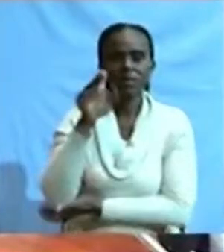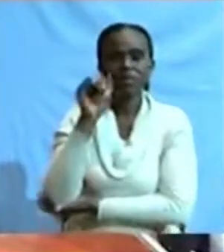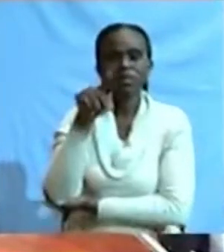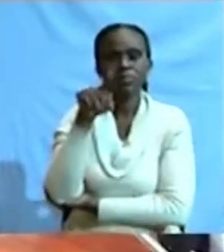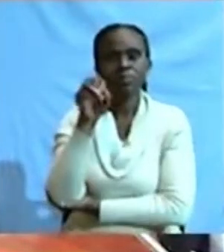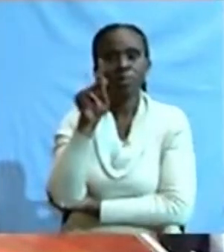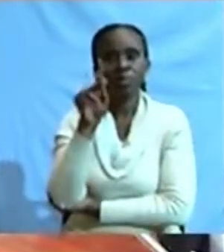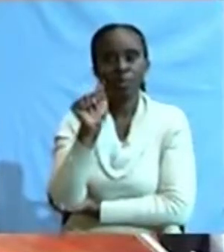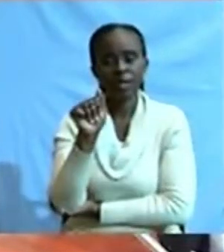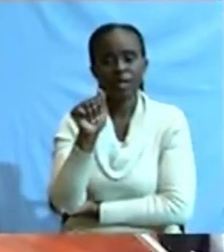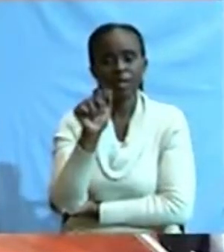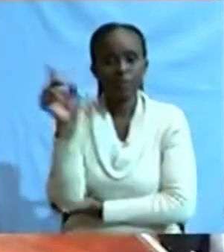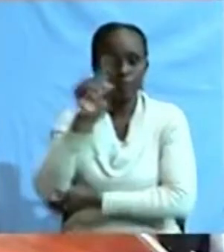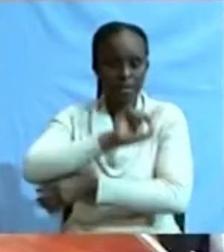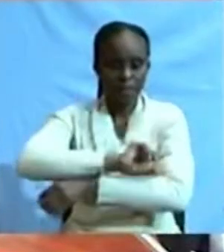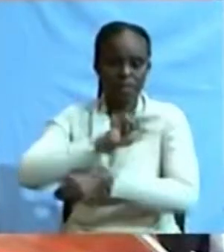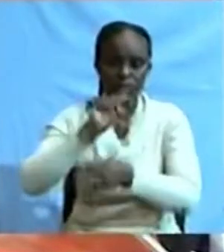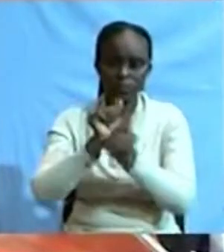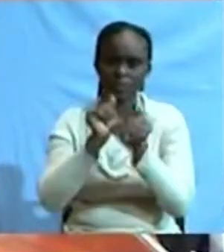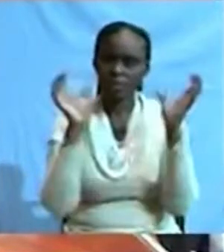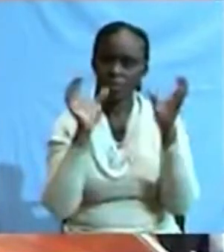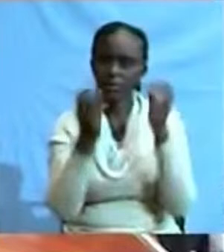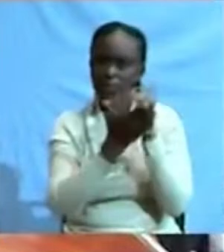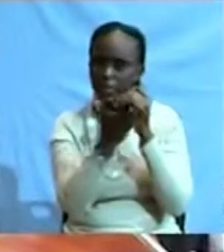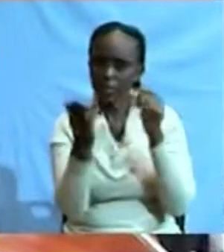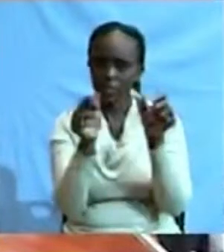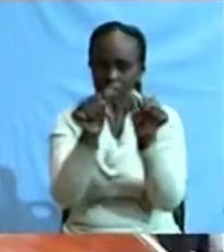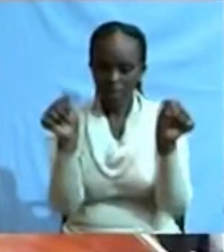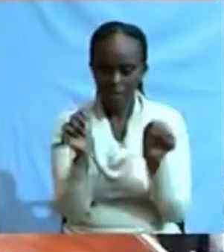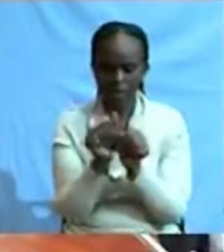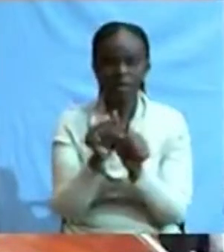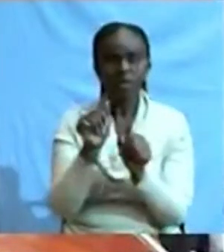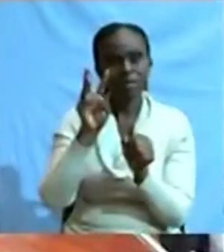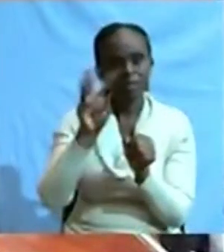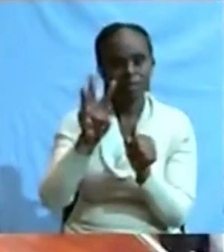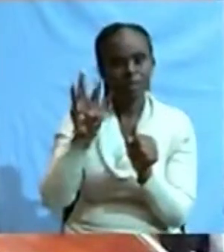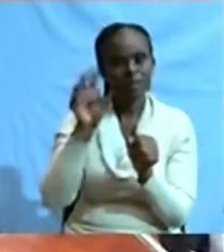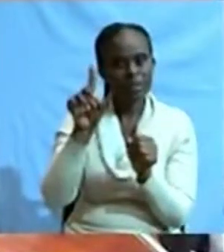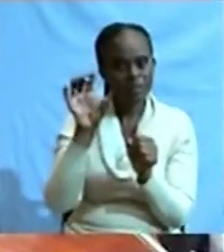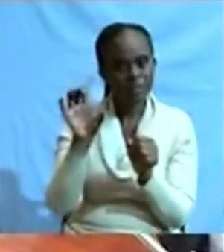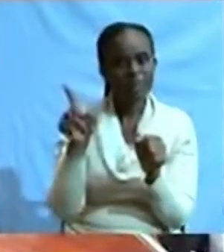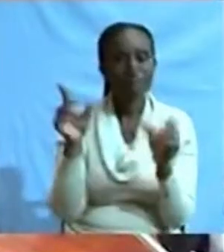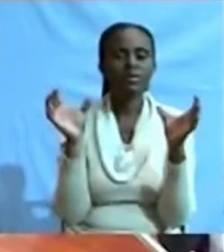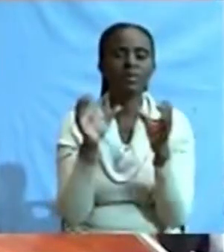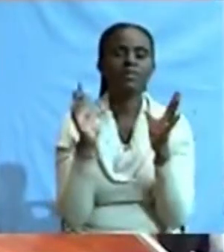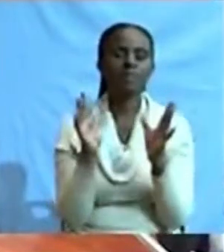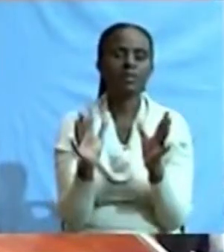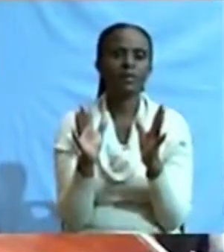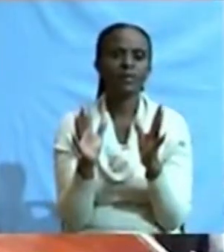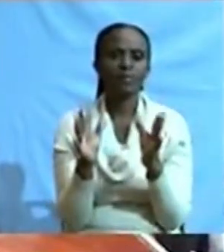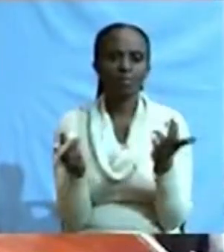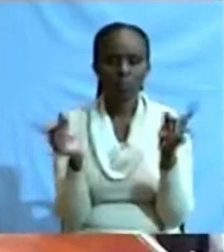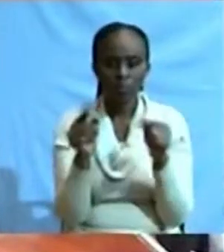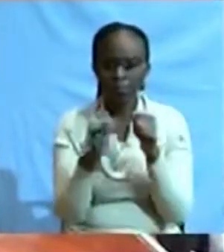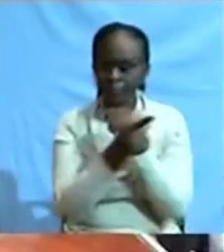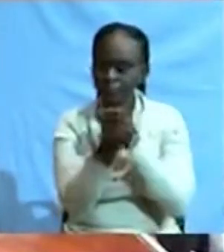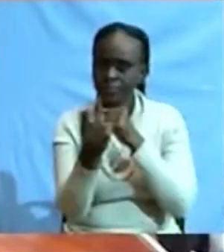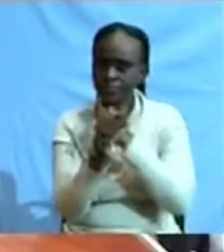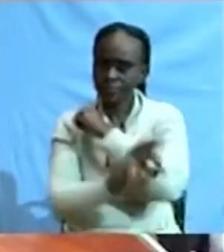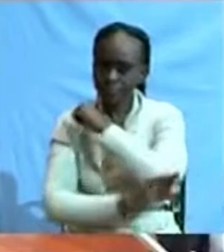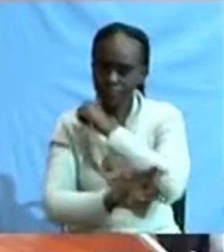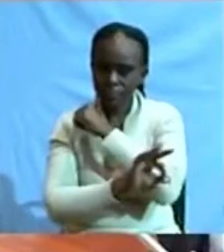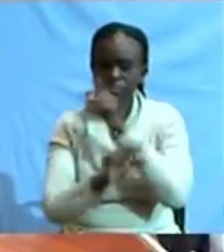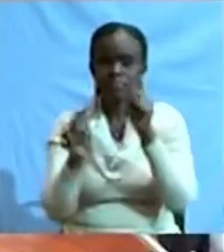Secondary School on request of the community through the area ward councillor. Nevertheless, when the field appraisal